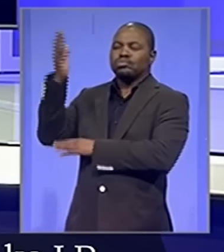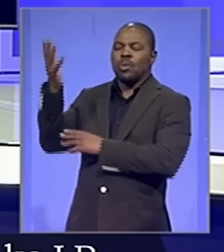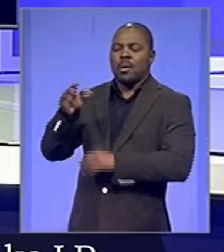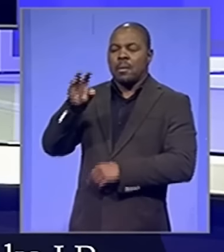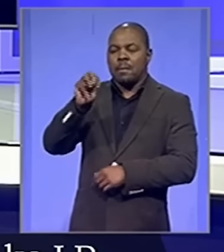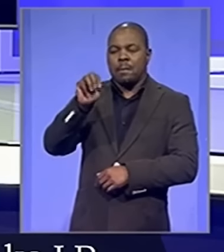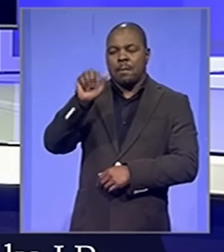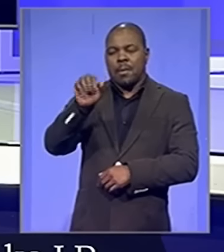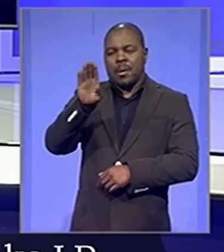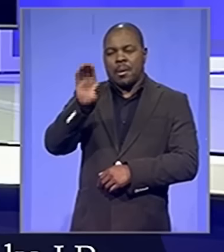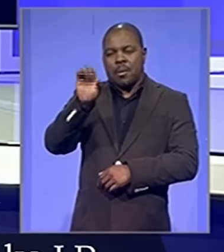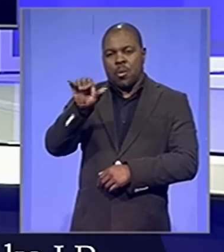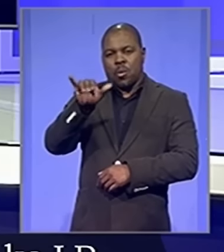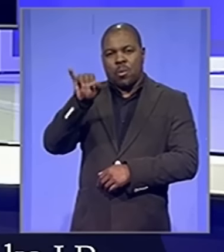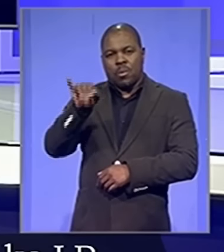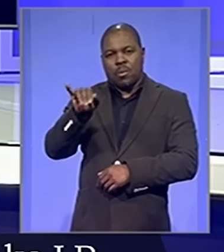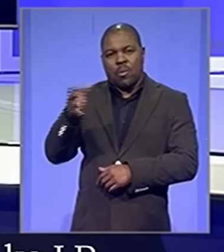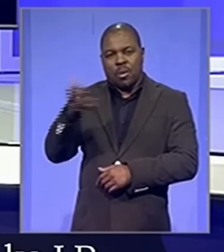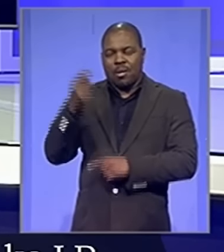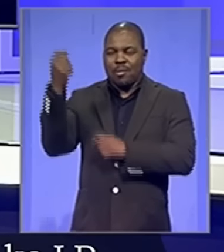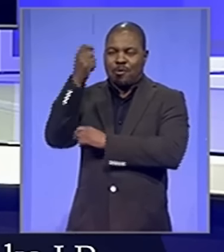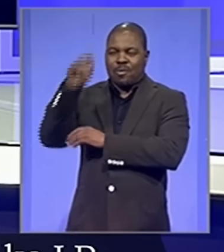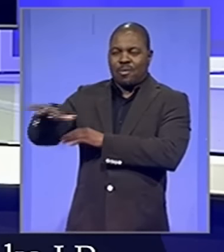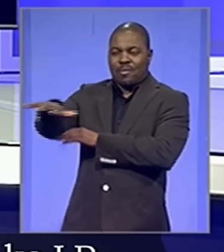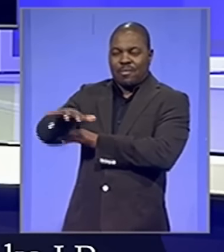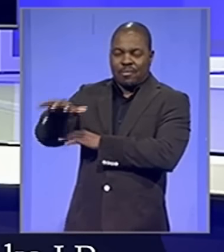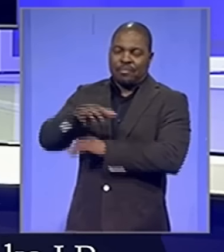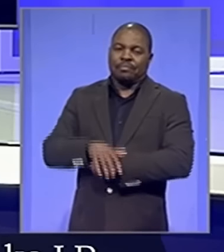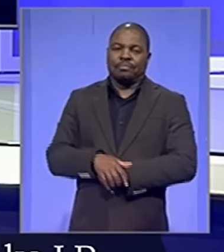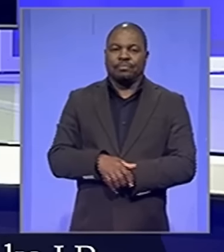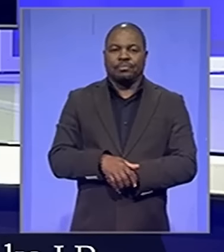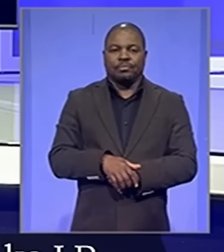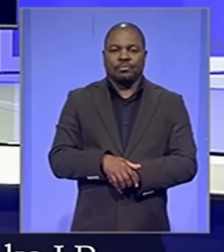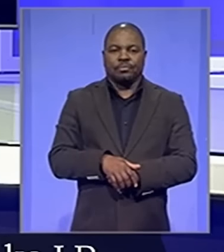Mmaboi kgauswi le Mankweng ka ntle ga Polokwane.